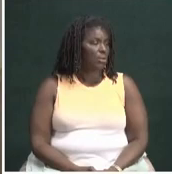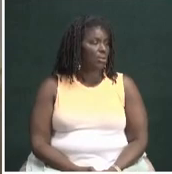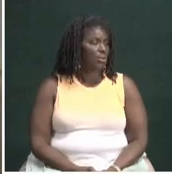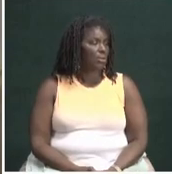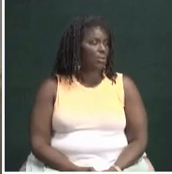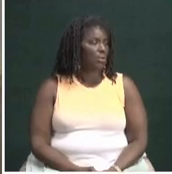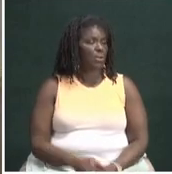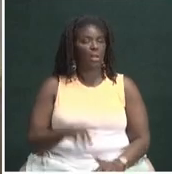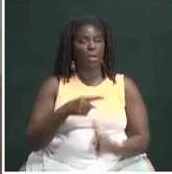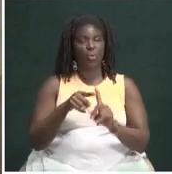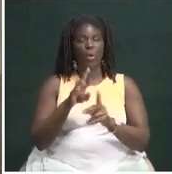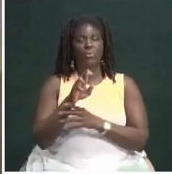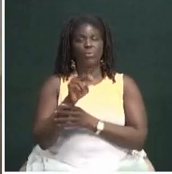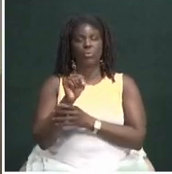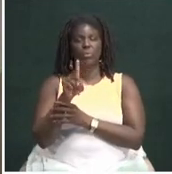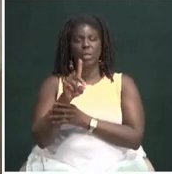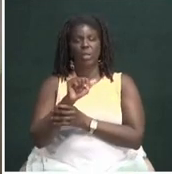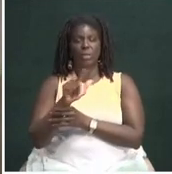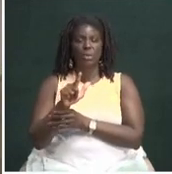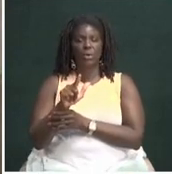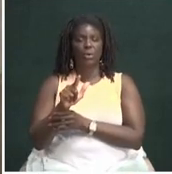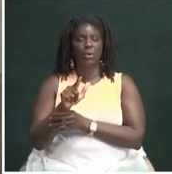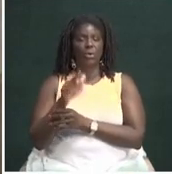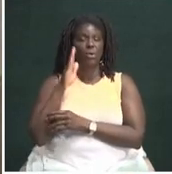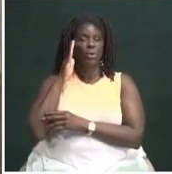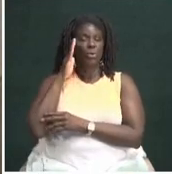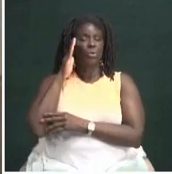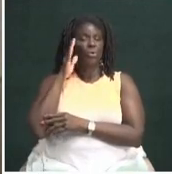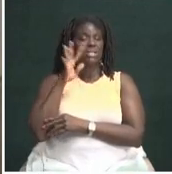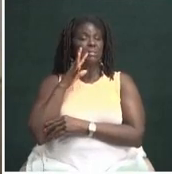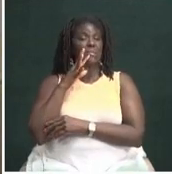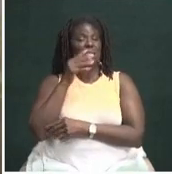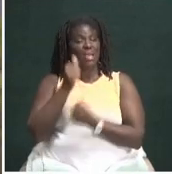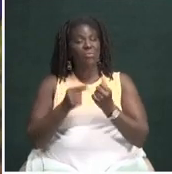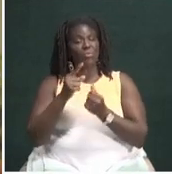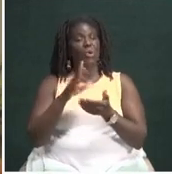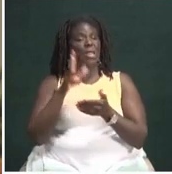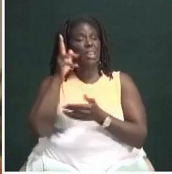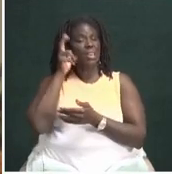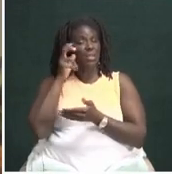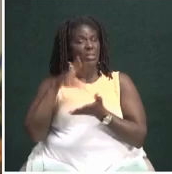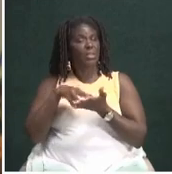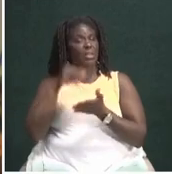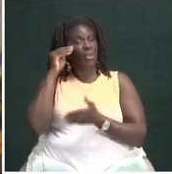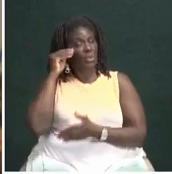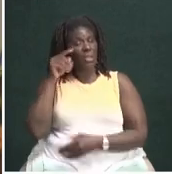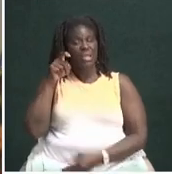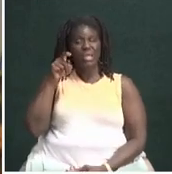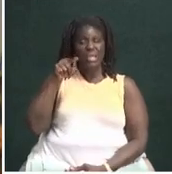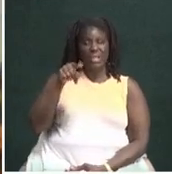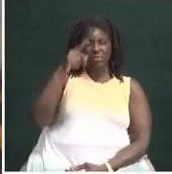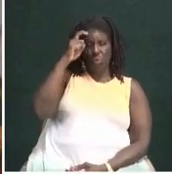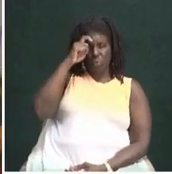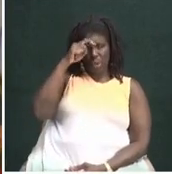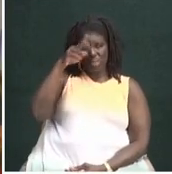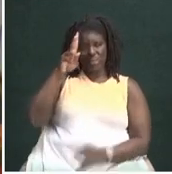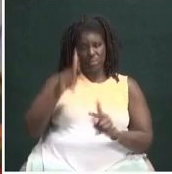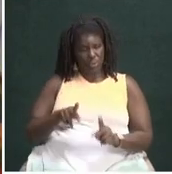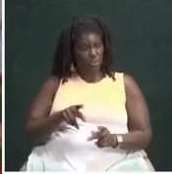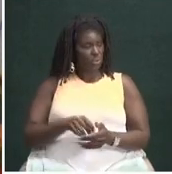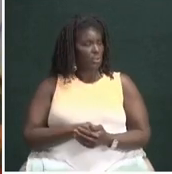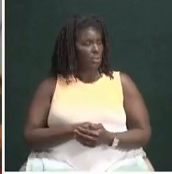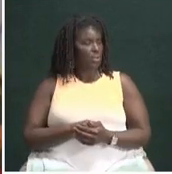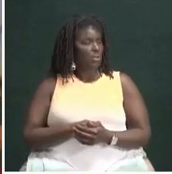When Randall speaks, everybody listens and learns. He's one of the wisest people I've ever known.